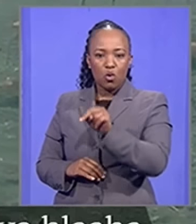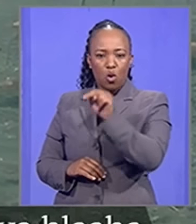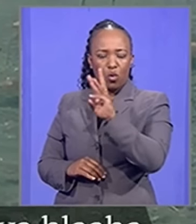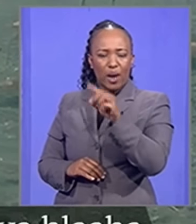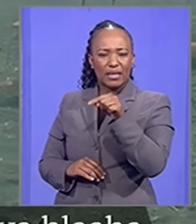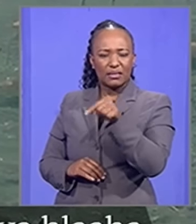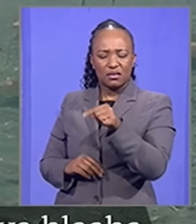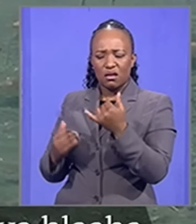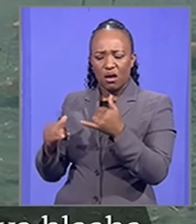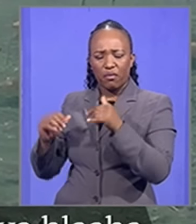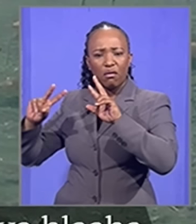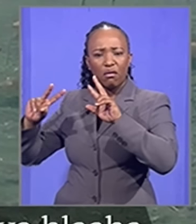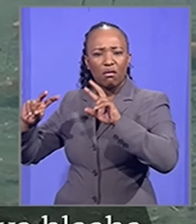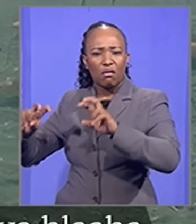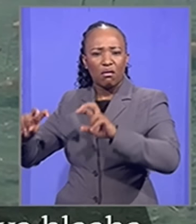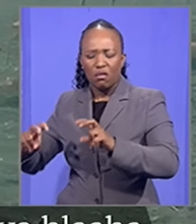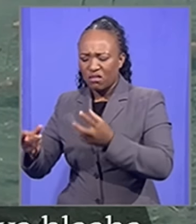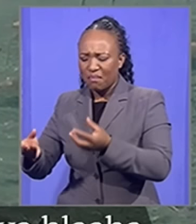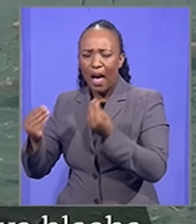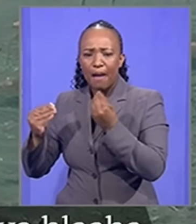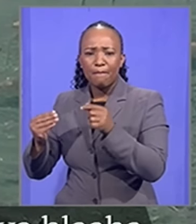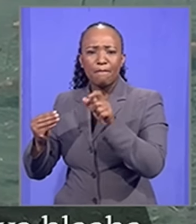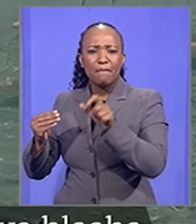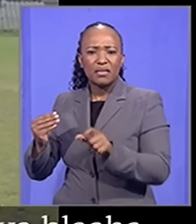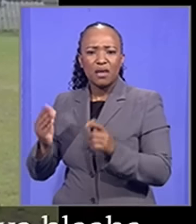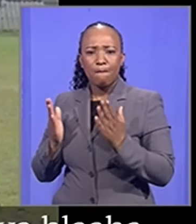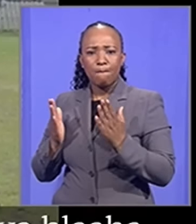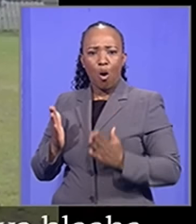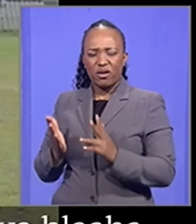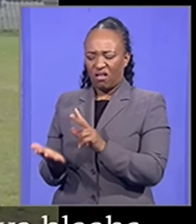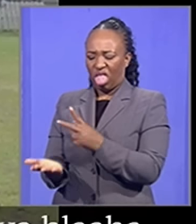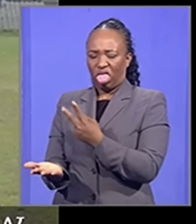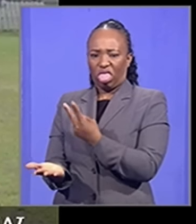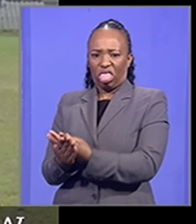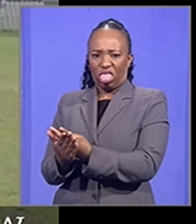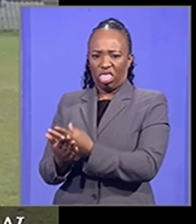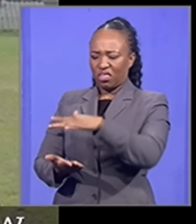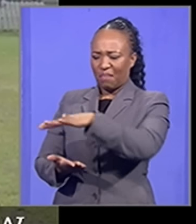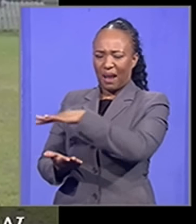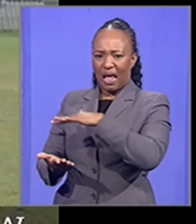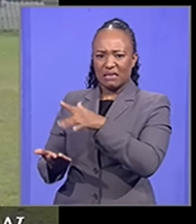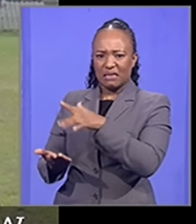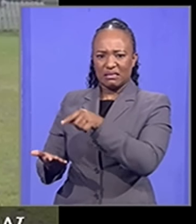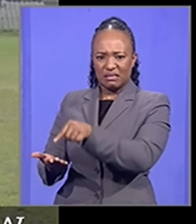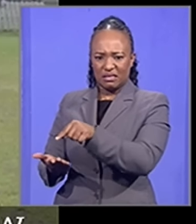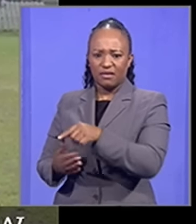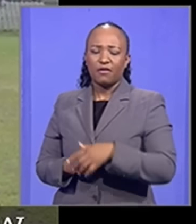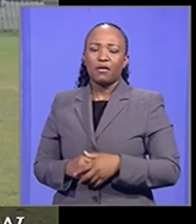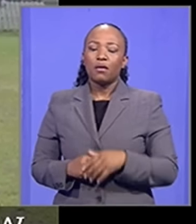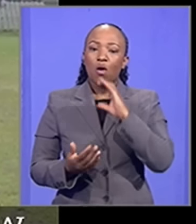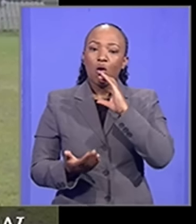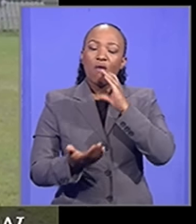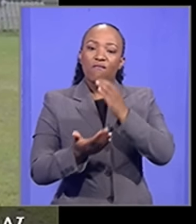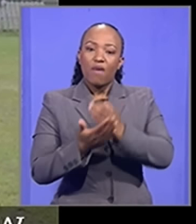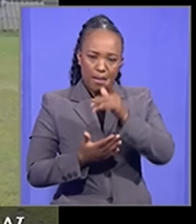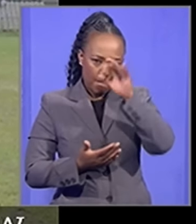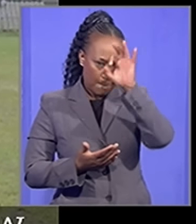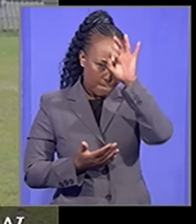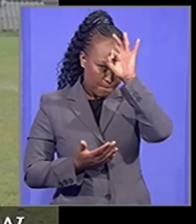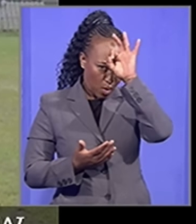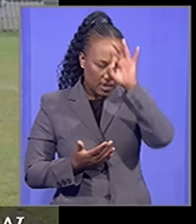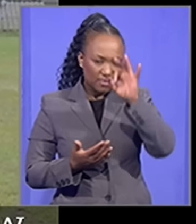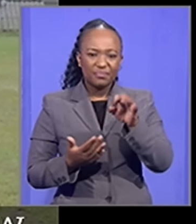dipatlisiso morago ga go fitlhelwa ga setopo mo kgaolong eo e sheleng. I can just confirm that the police were called to a scene. There was a